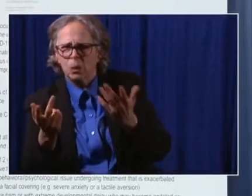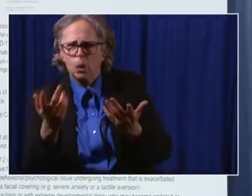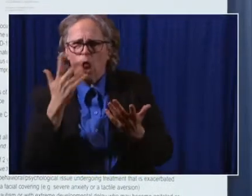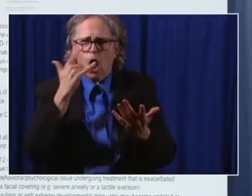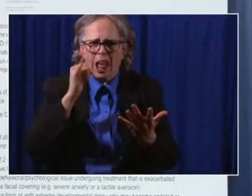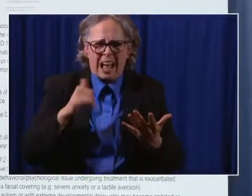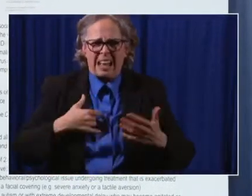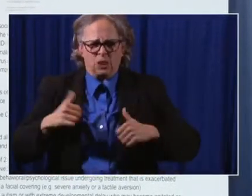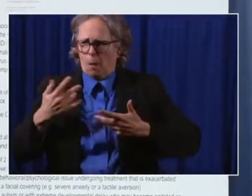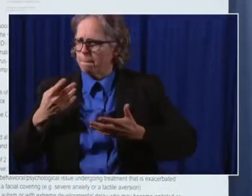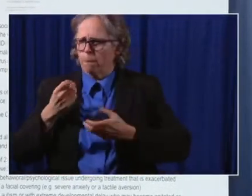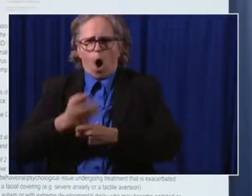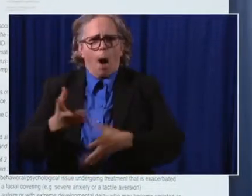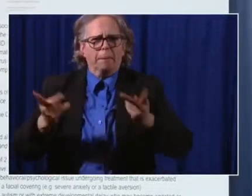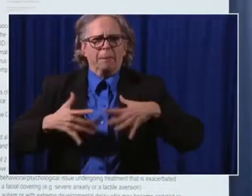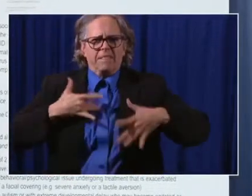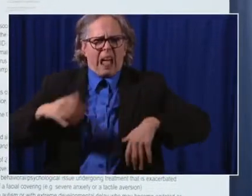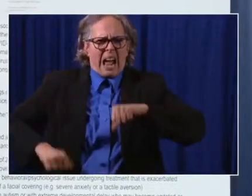certainty.